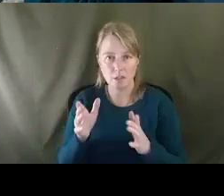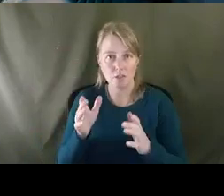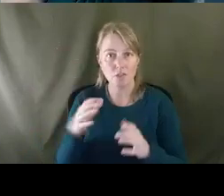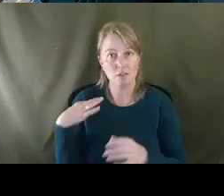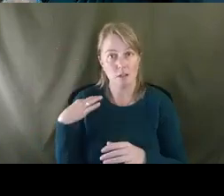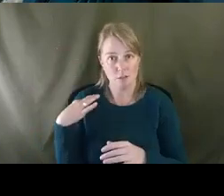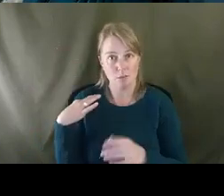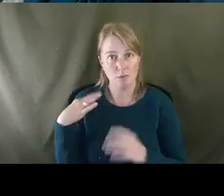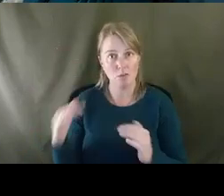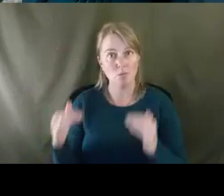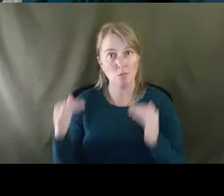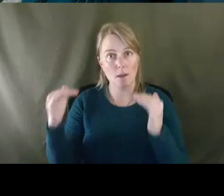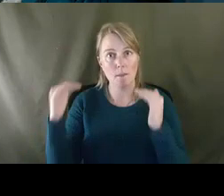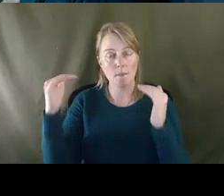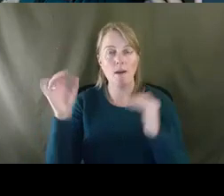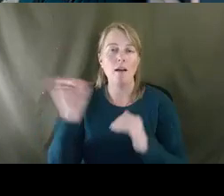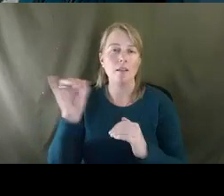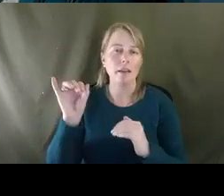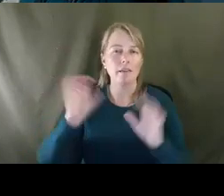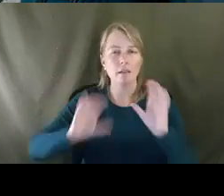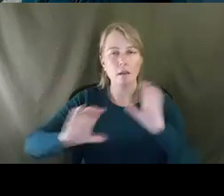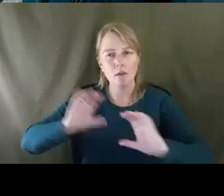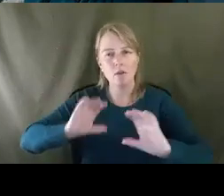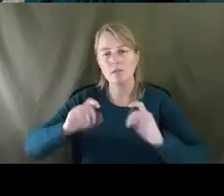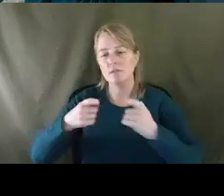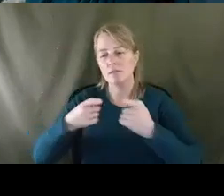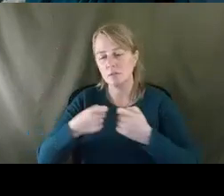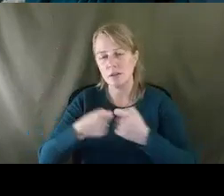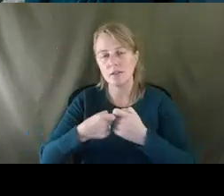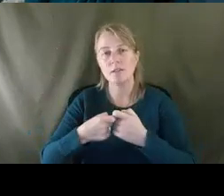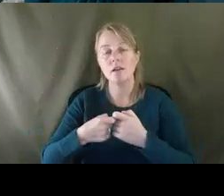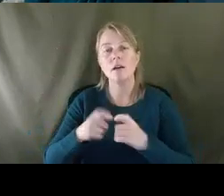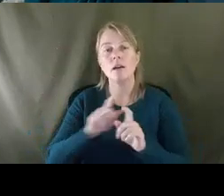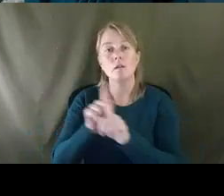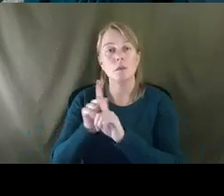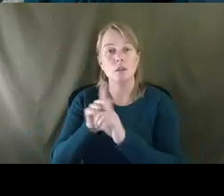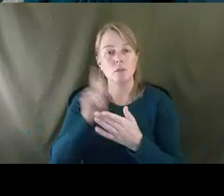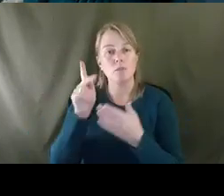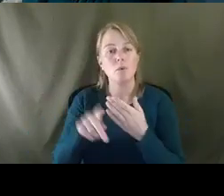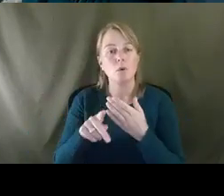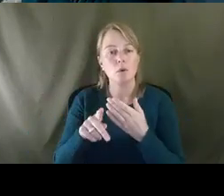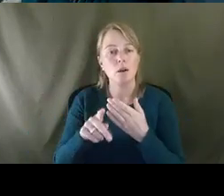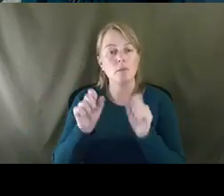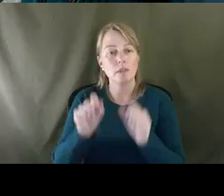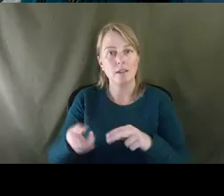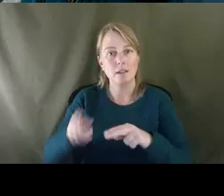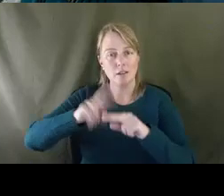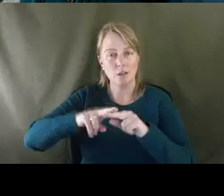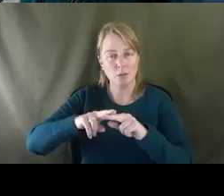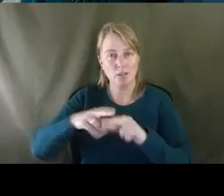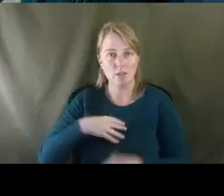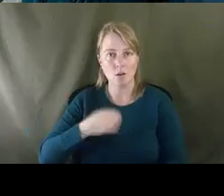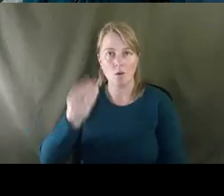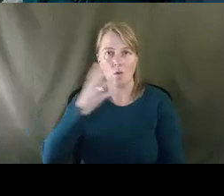to move up, like in chemicals or electronics, mentoring programs can increase the ranks of white